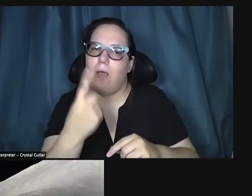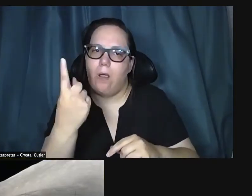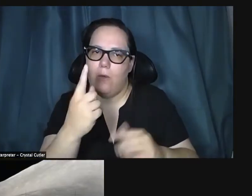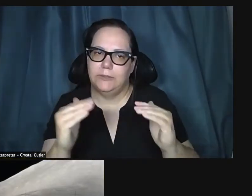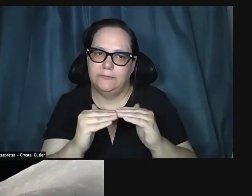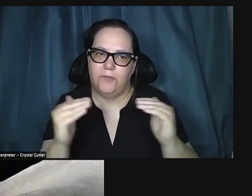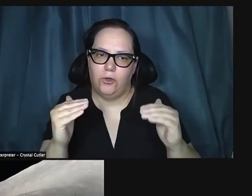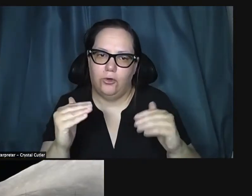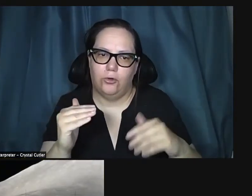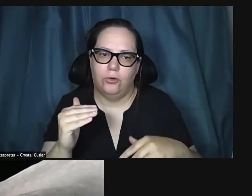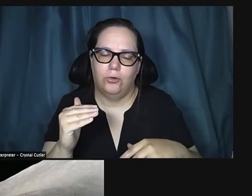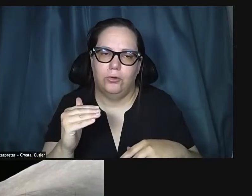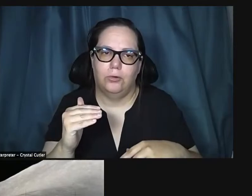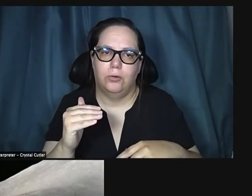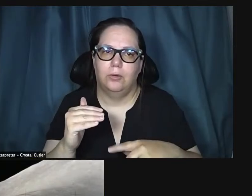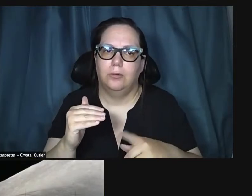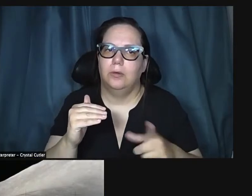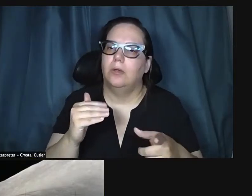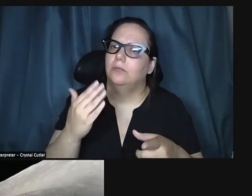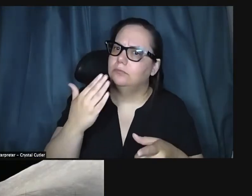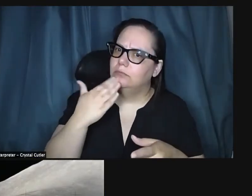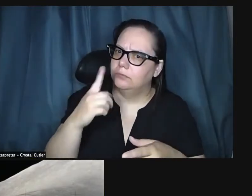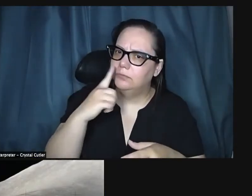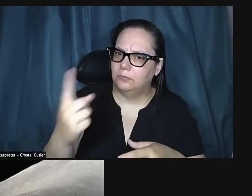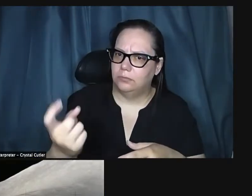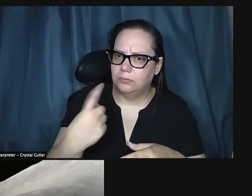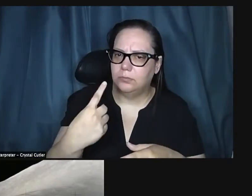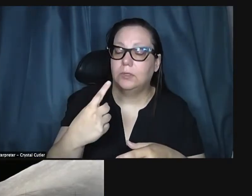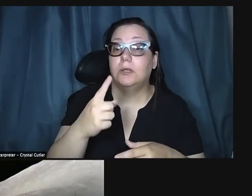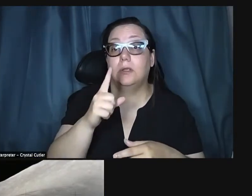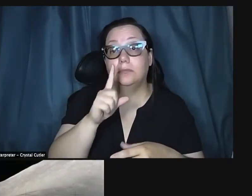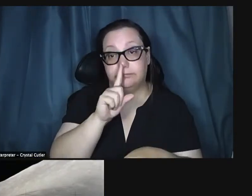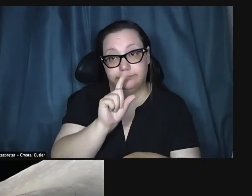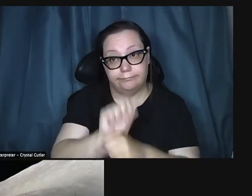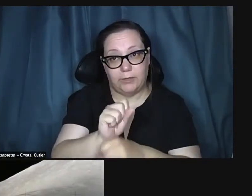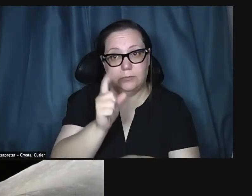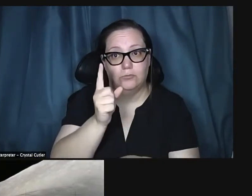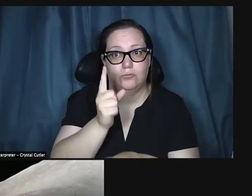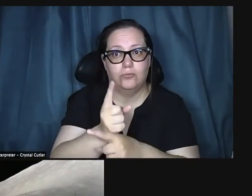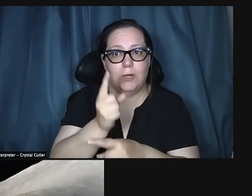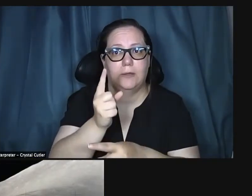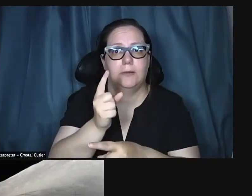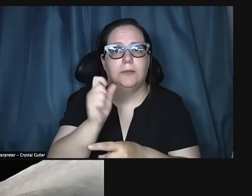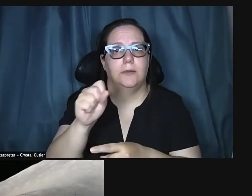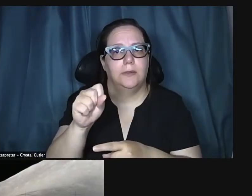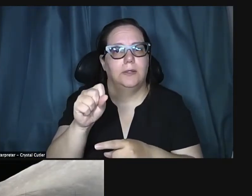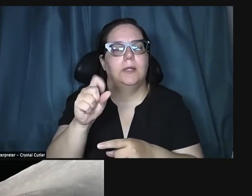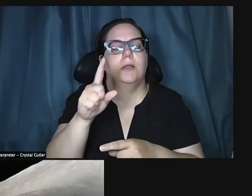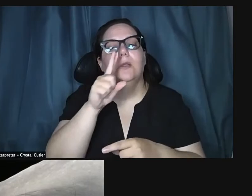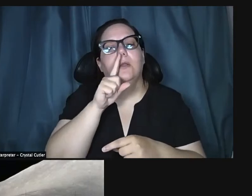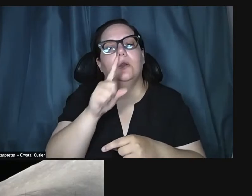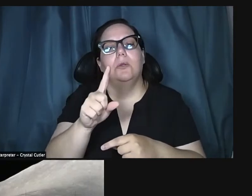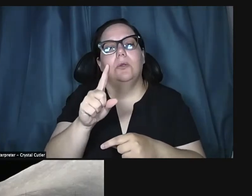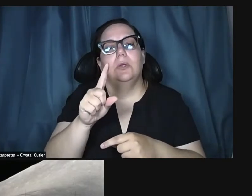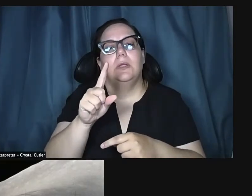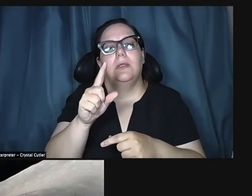Thank you for the question. And you're absolutely correct. The